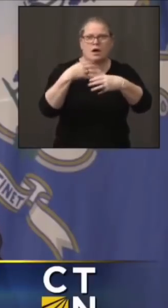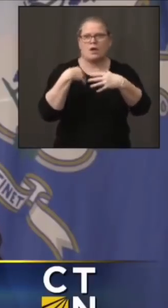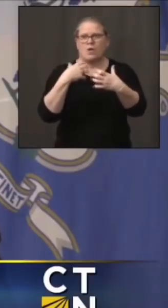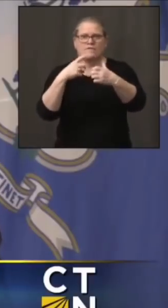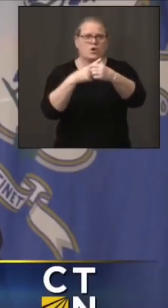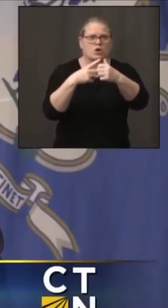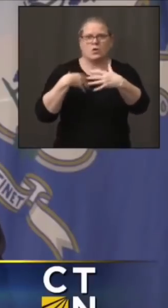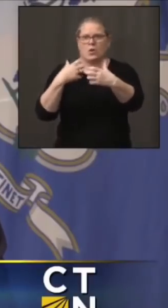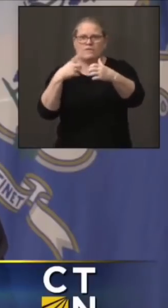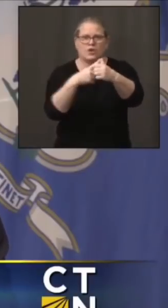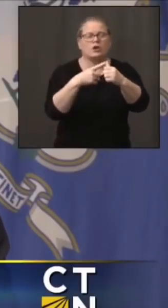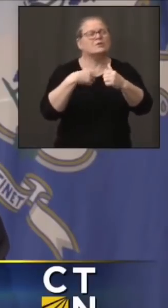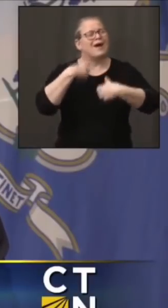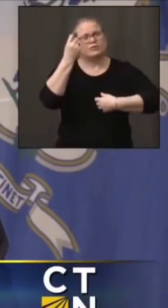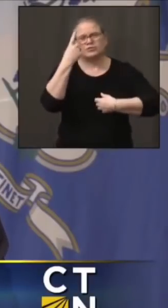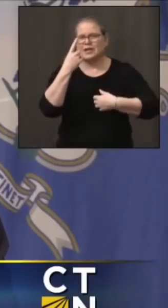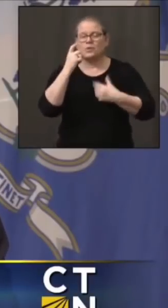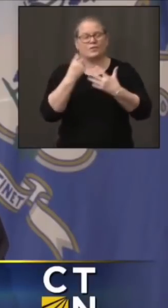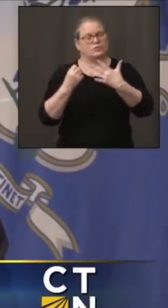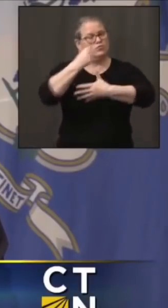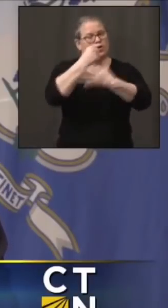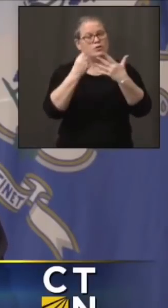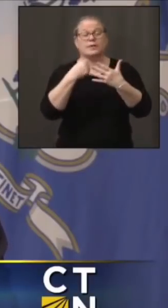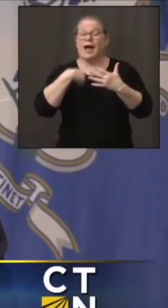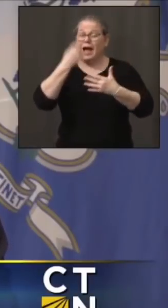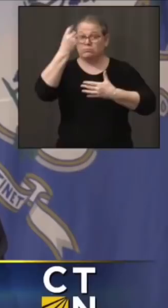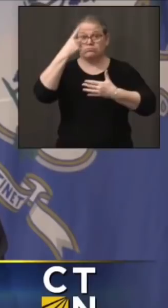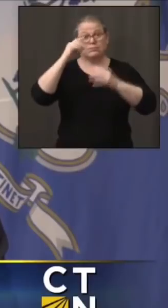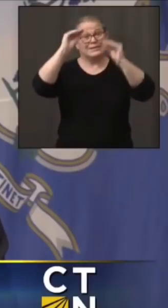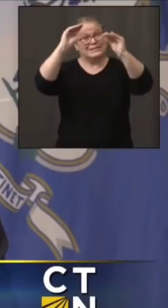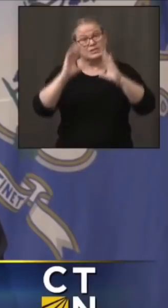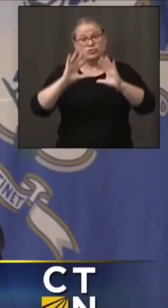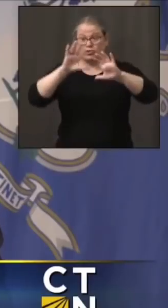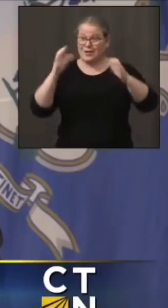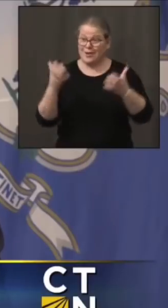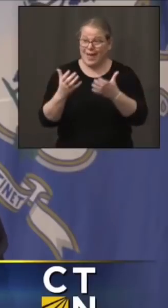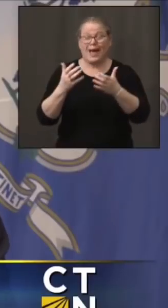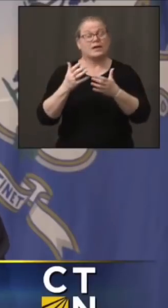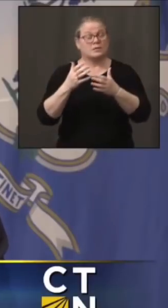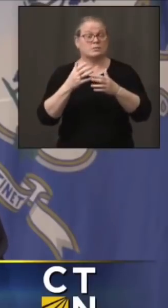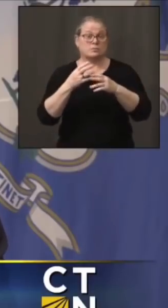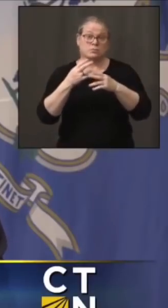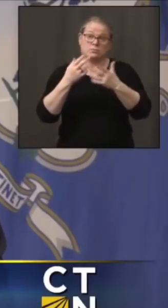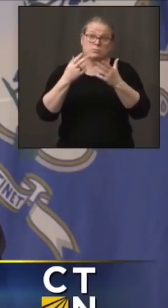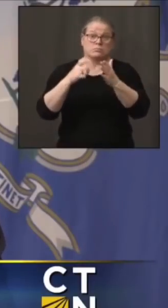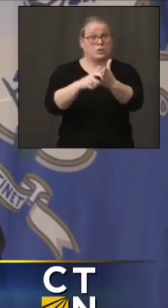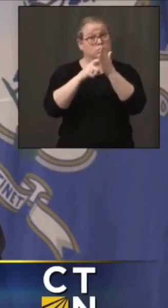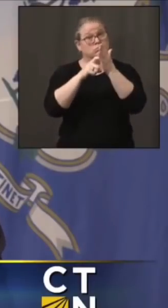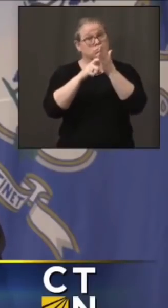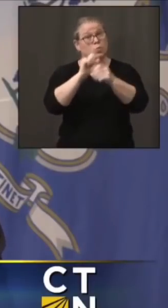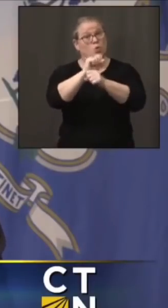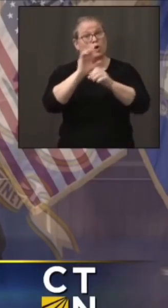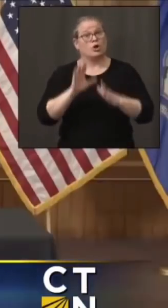in the classroom. They are frontline essential workers, so I can understand where that question's coming from.